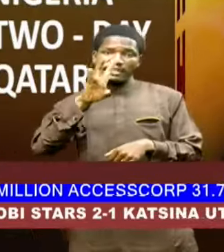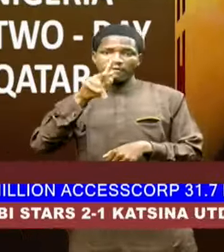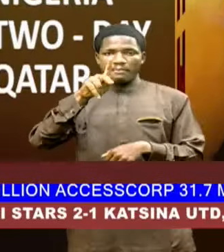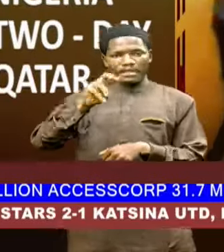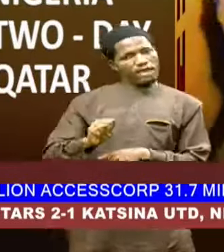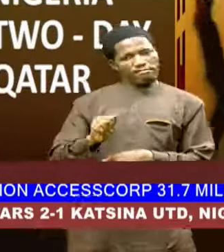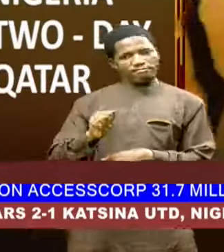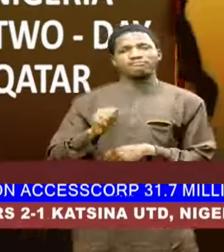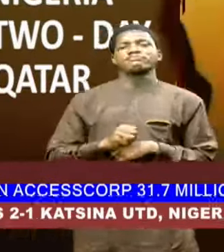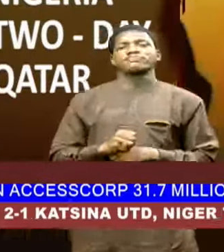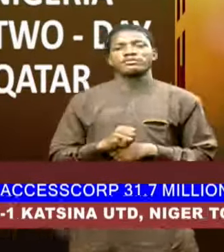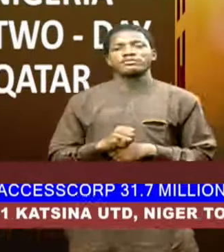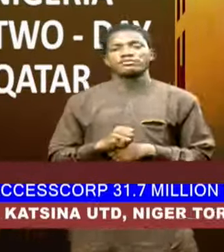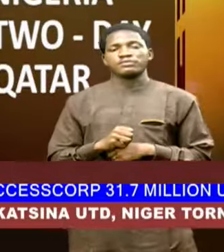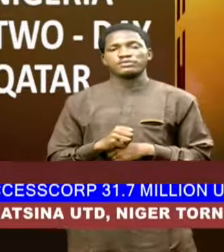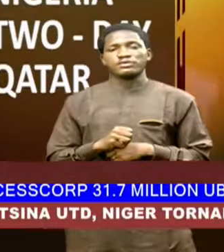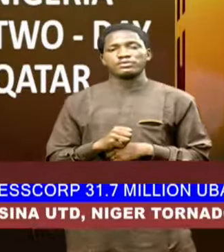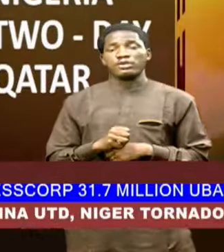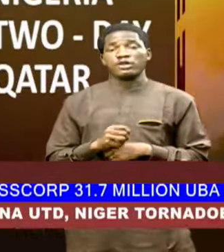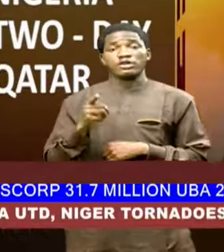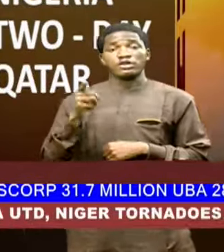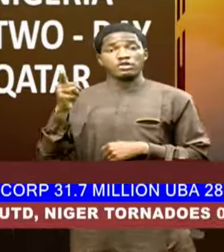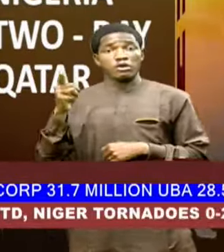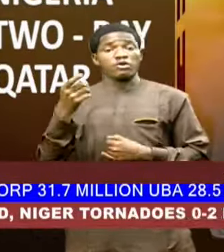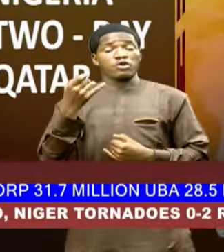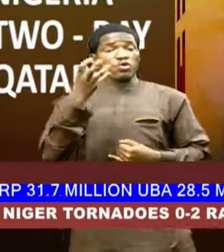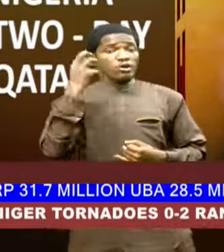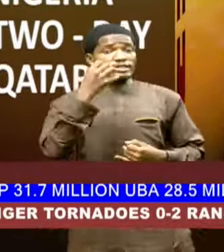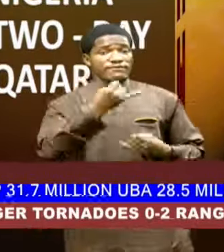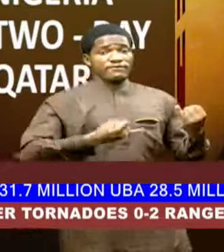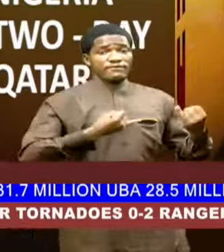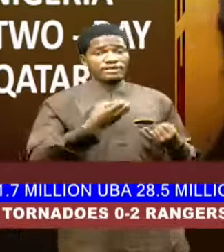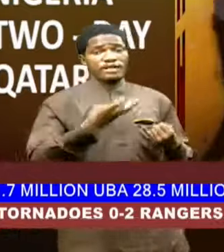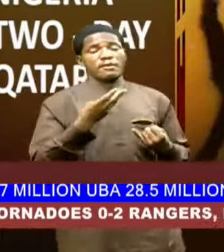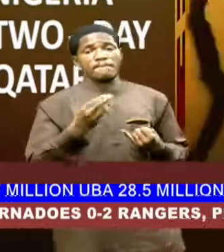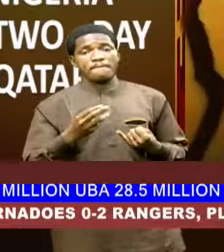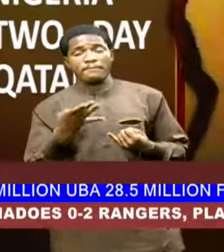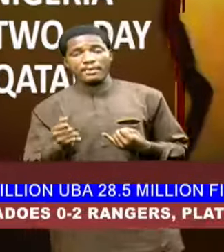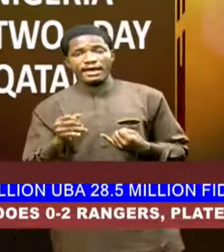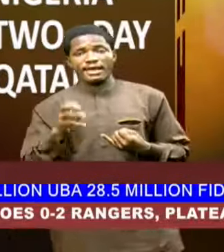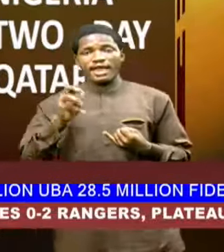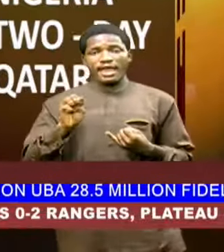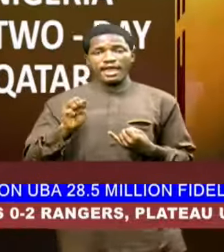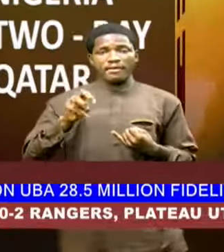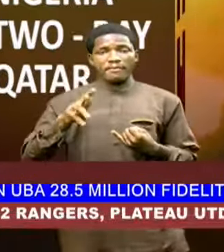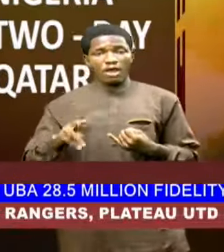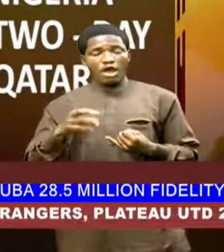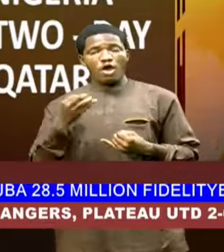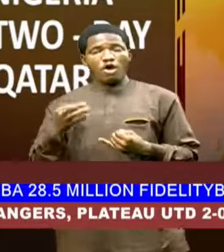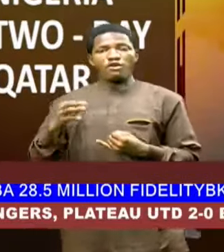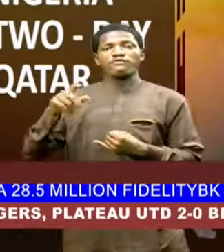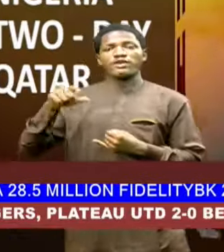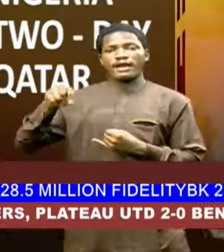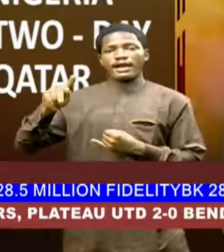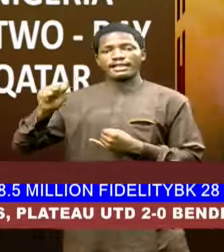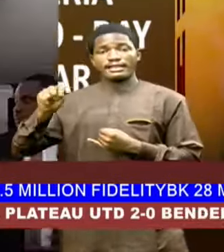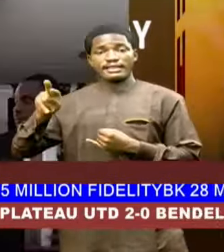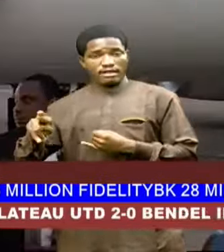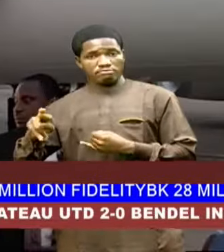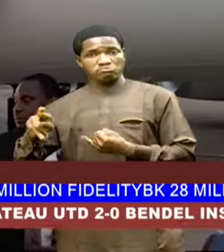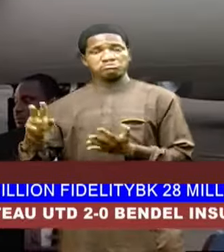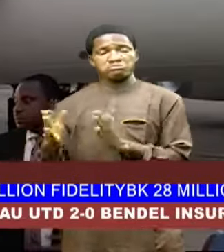the invitation of the Emir of Qatar, Sheikh Tamim bin Hamad Al Thani. President Tinubu visited Doha, where he met with the Emir for